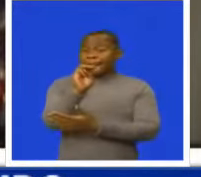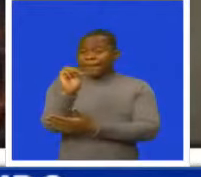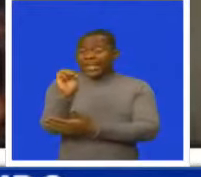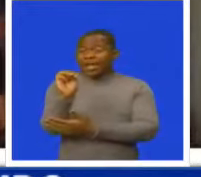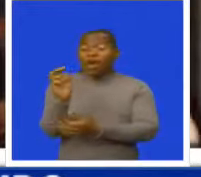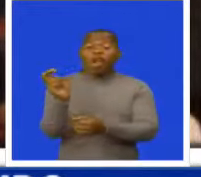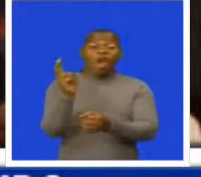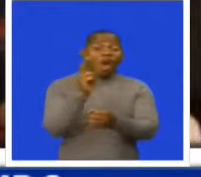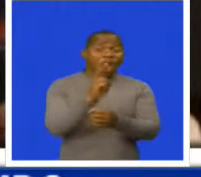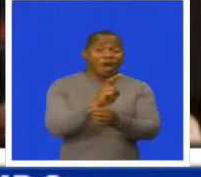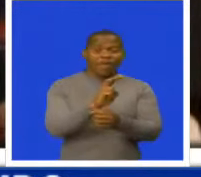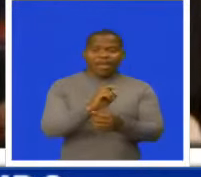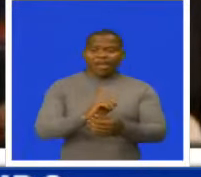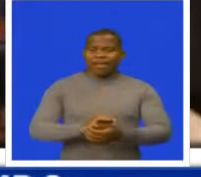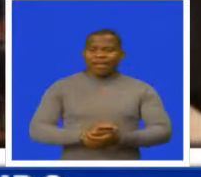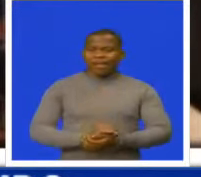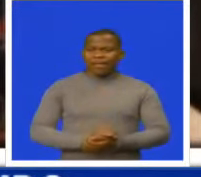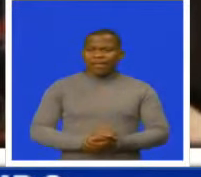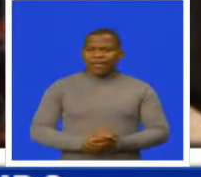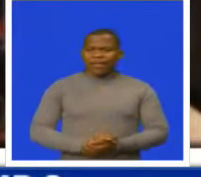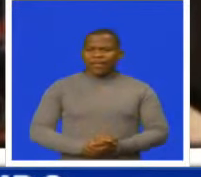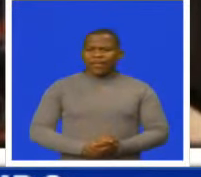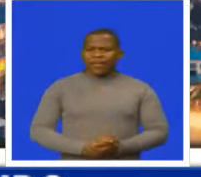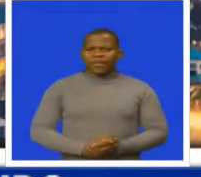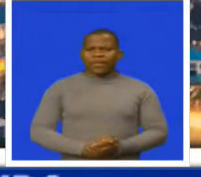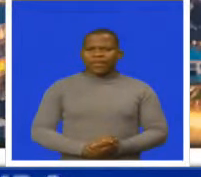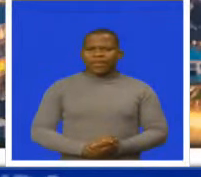kube yathemkosi Mavimbela eMbabane.